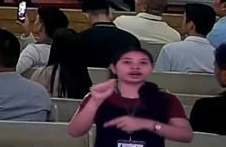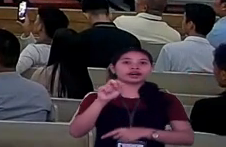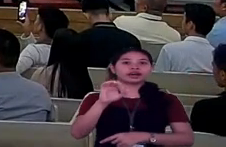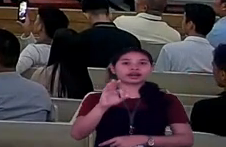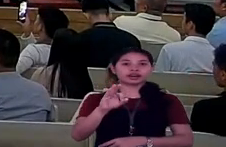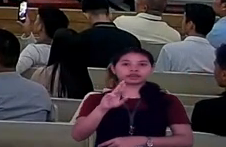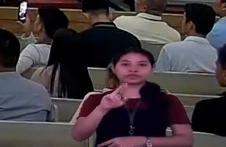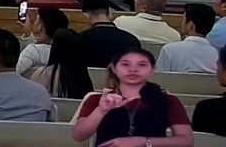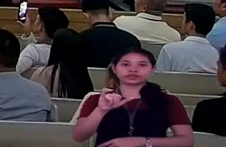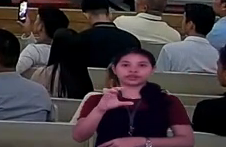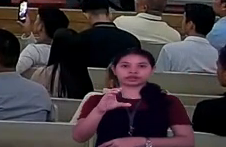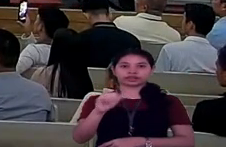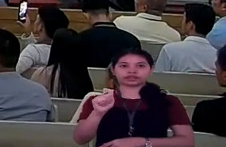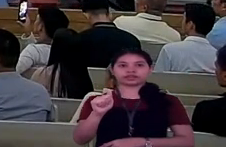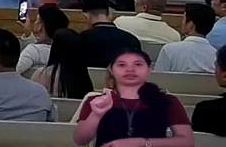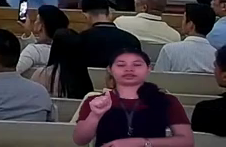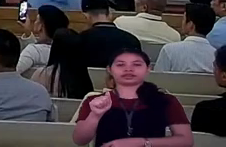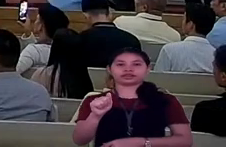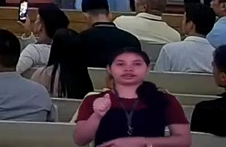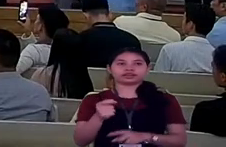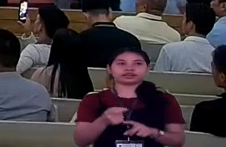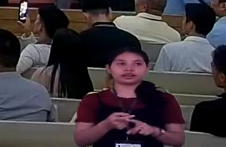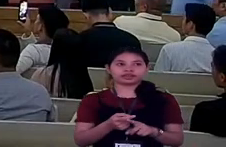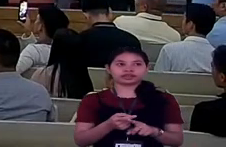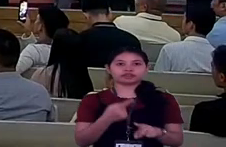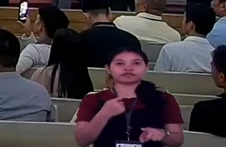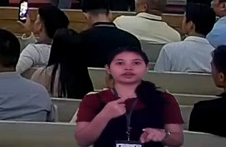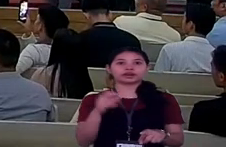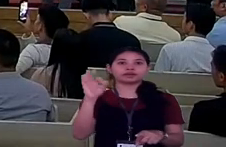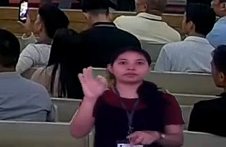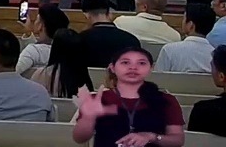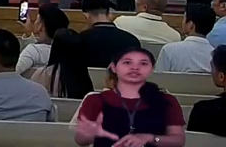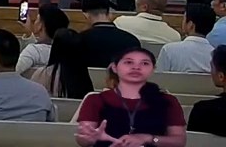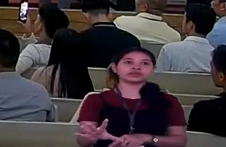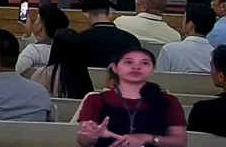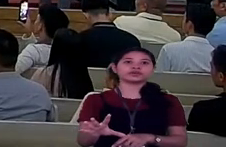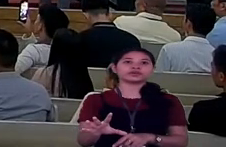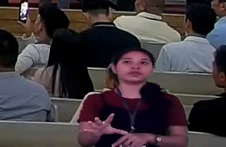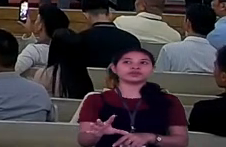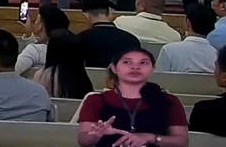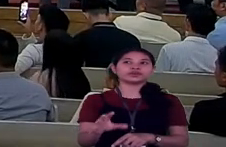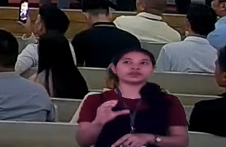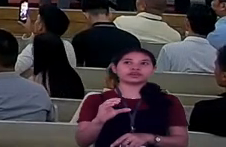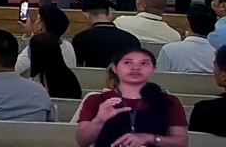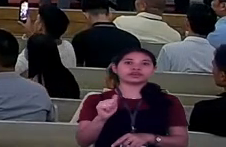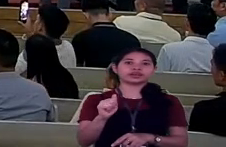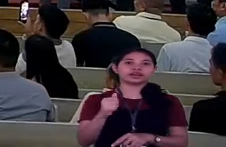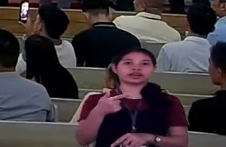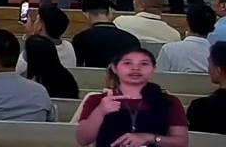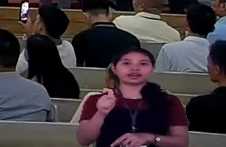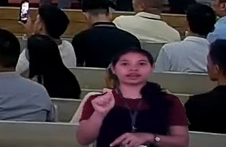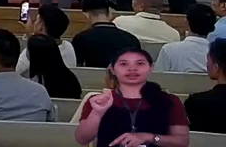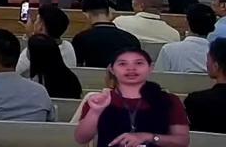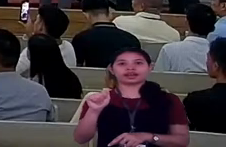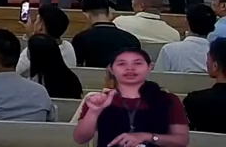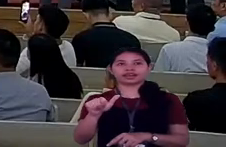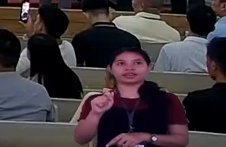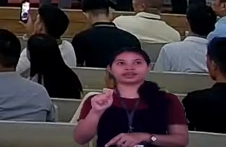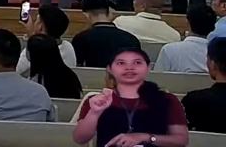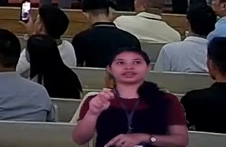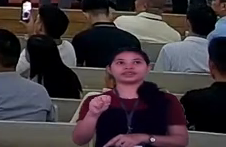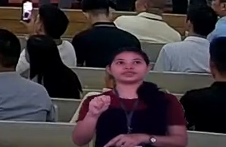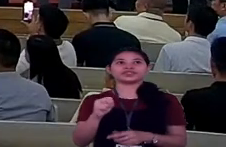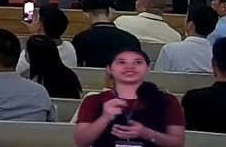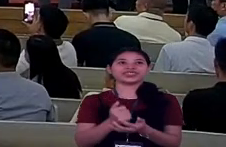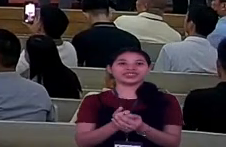Church, Lucena City, under the leadership of Pastor Rudy Kalayan. Amen. Praise the Lord. Congo. Good